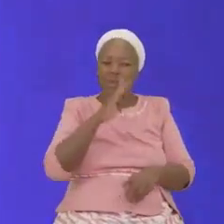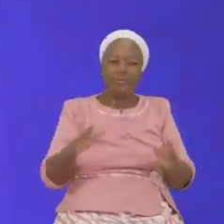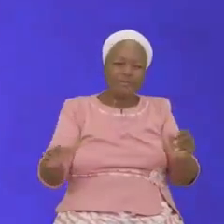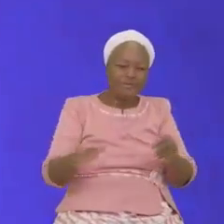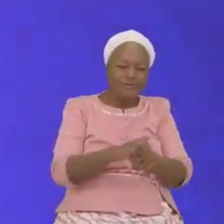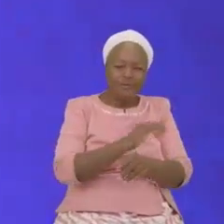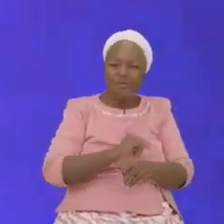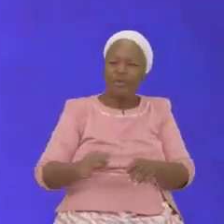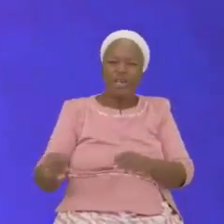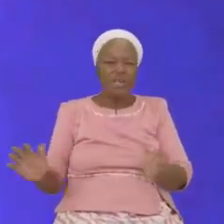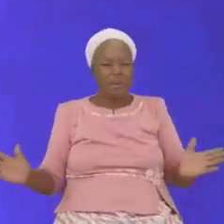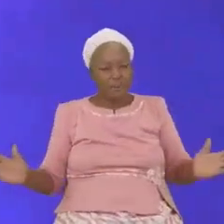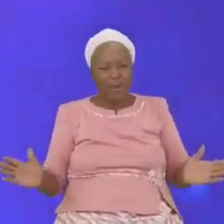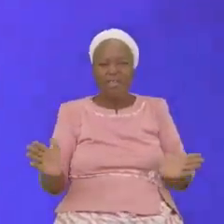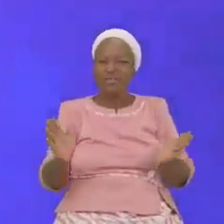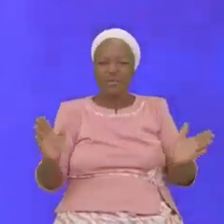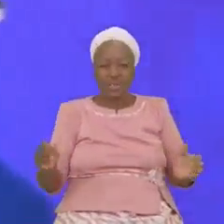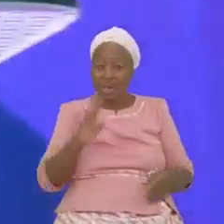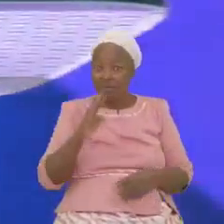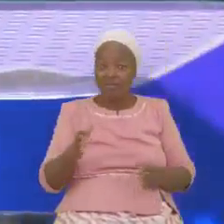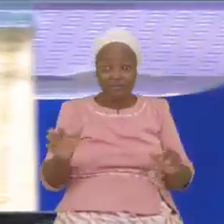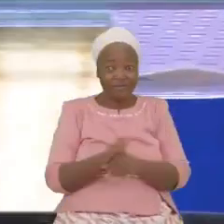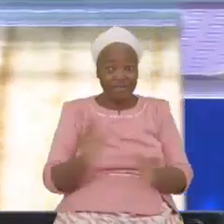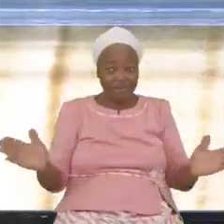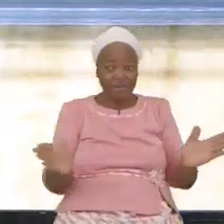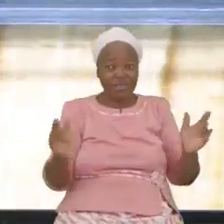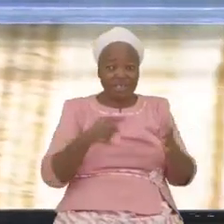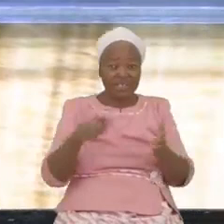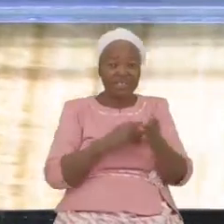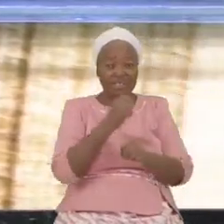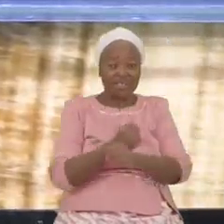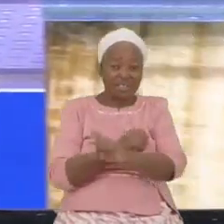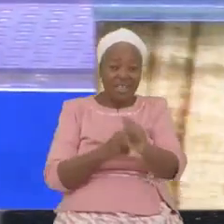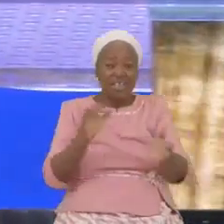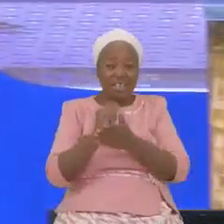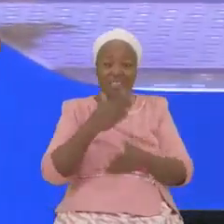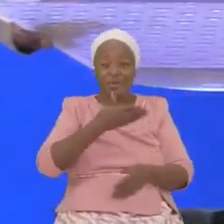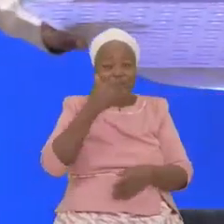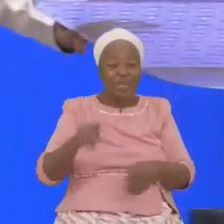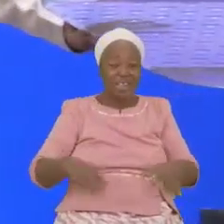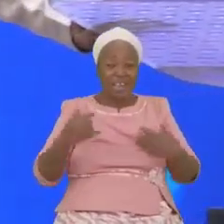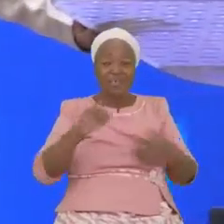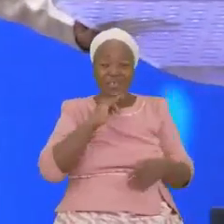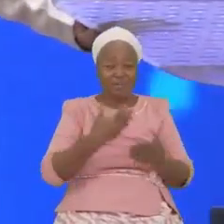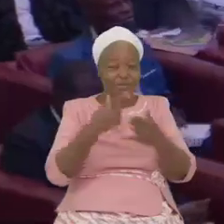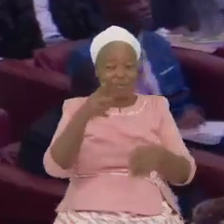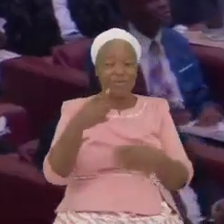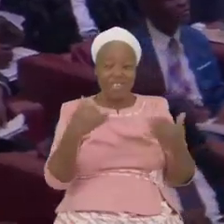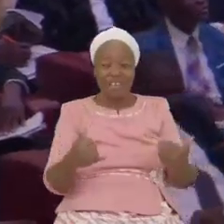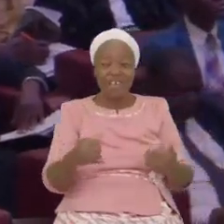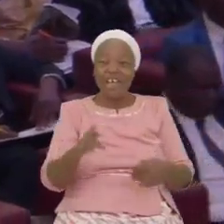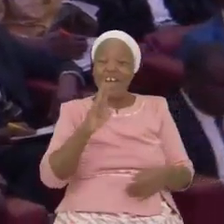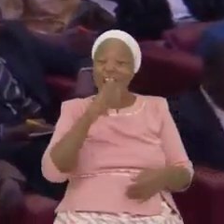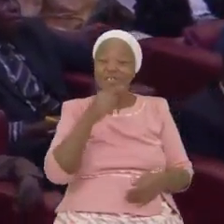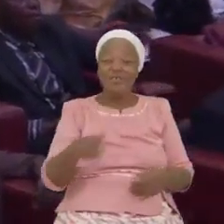fully persuaded. Are you fully persuaded this year that a better life is in front of you?